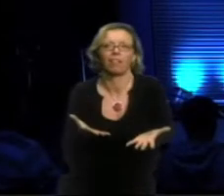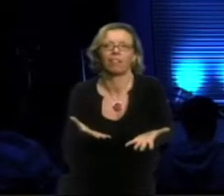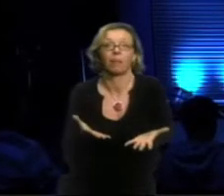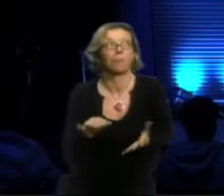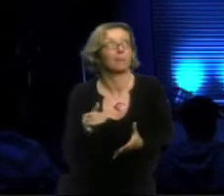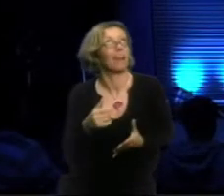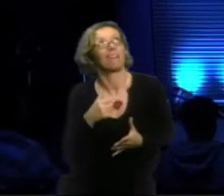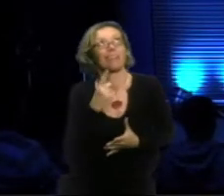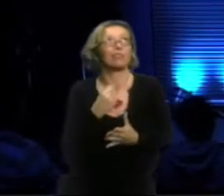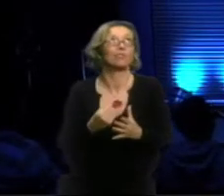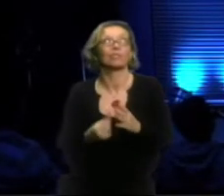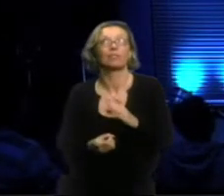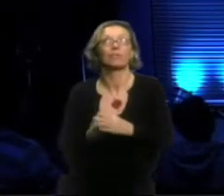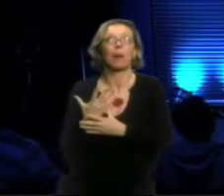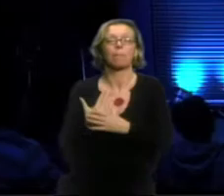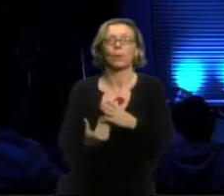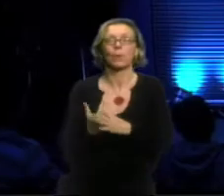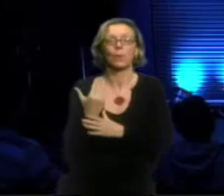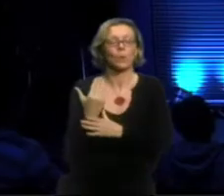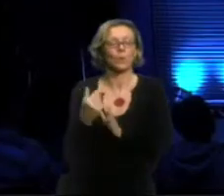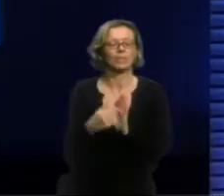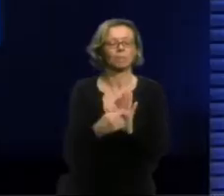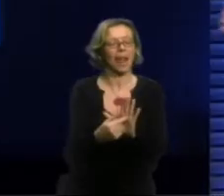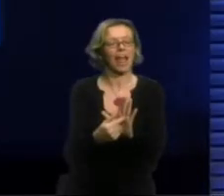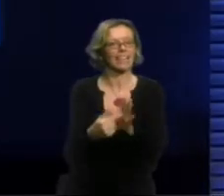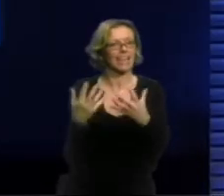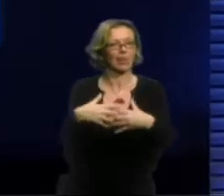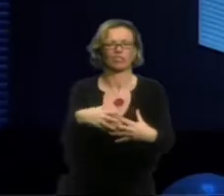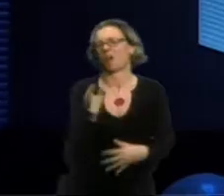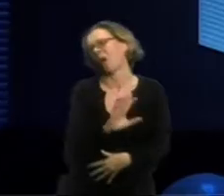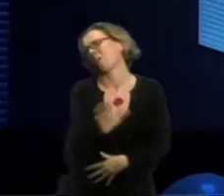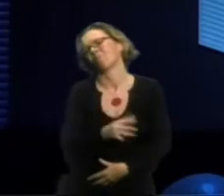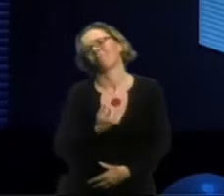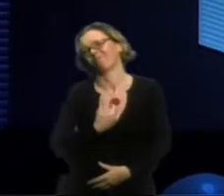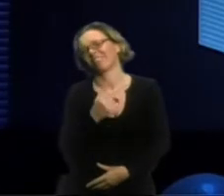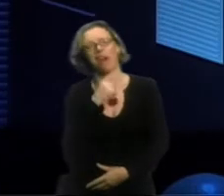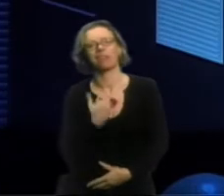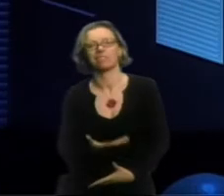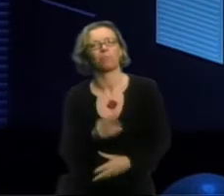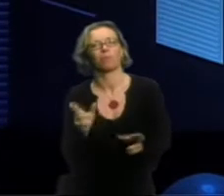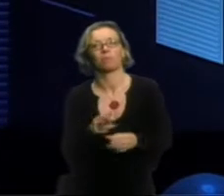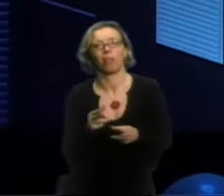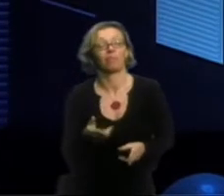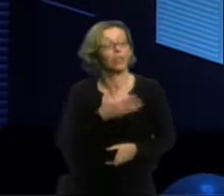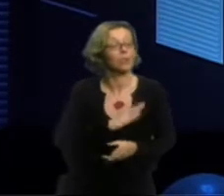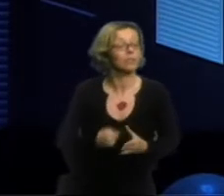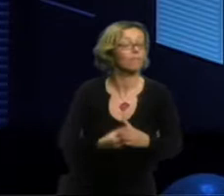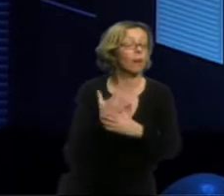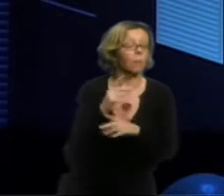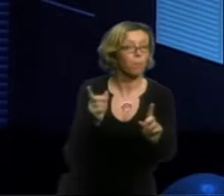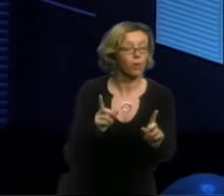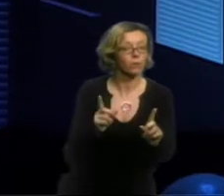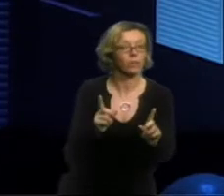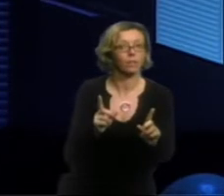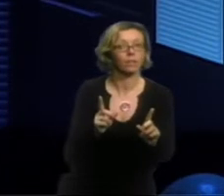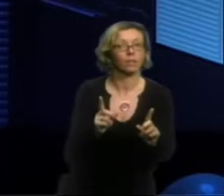developed a new display technology. No, it wouldn't work, it's just impossible to do. So what we actually need to do is we need to develop something that will take the